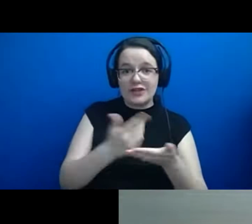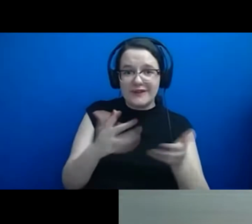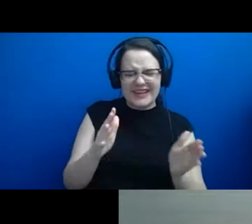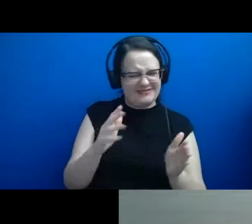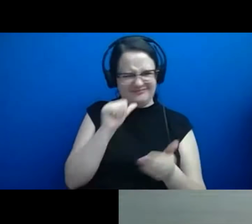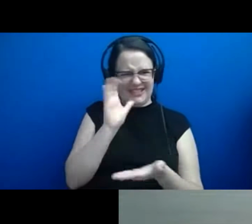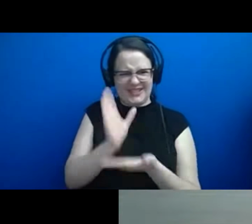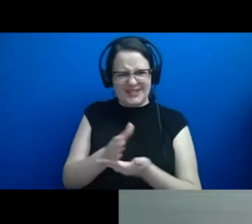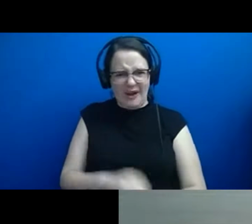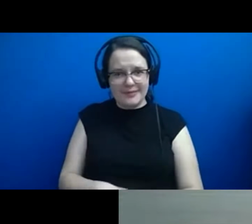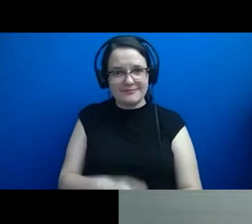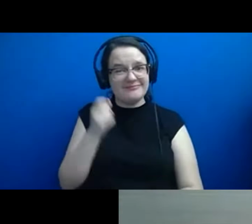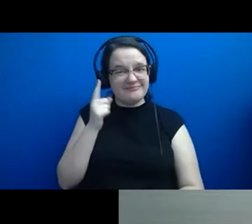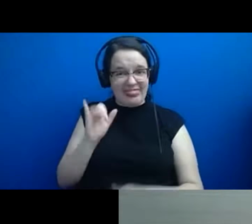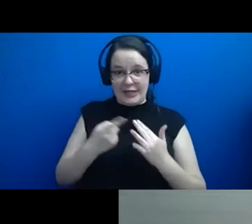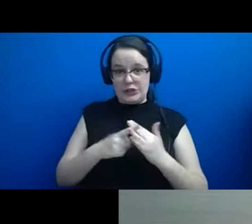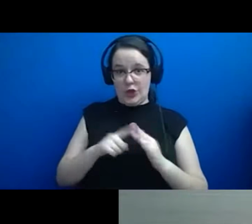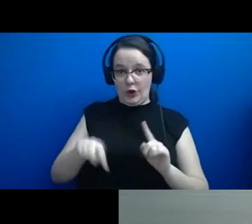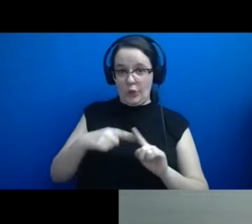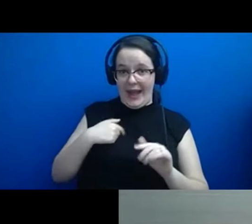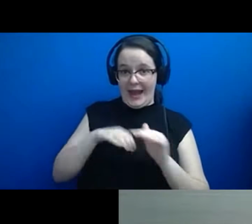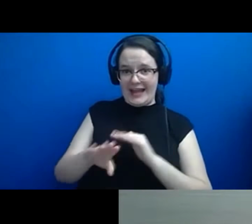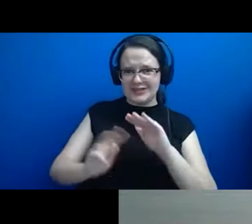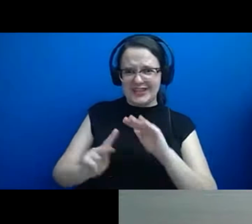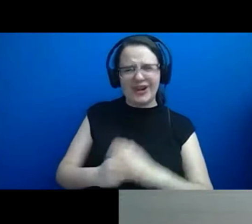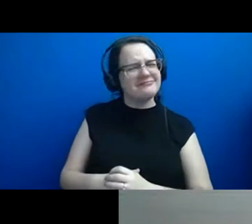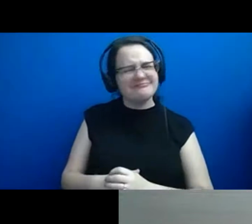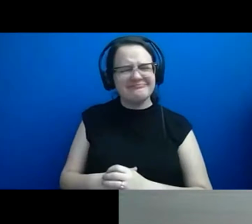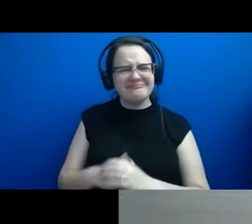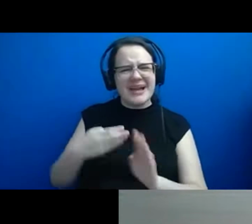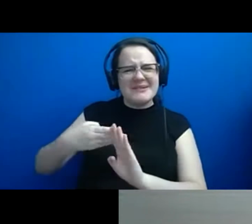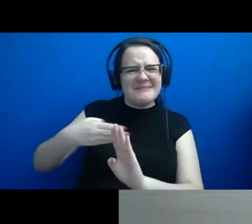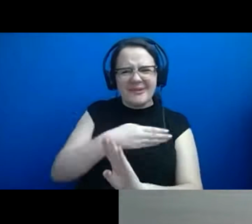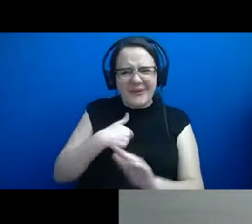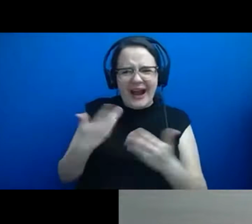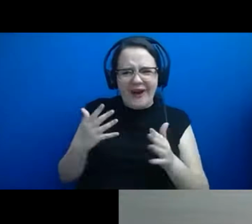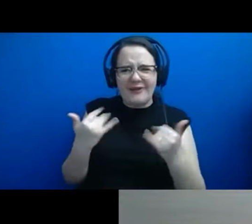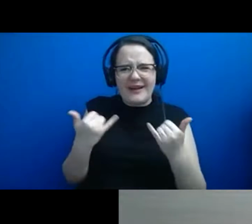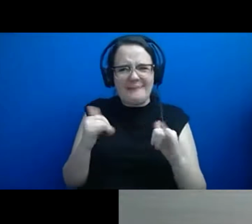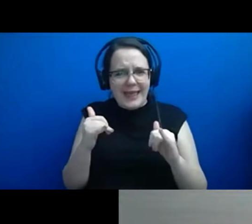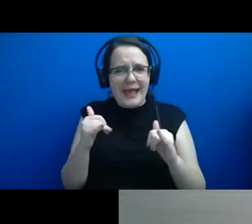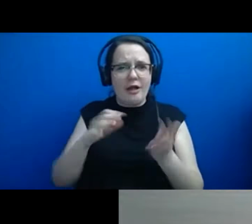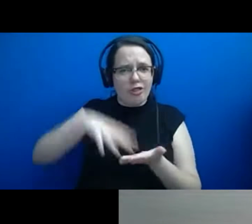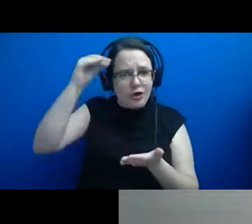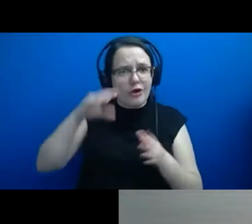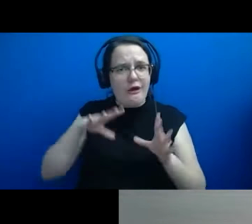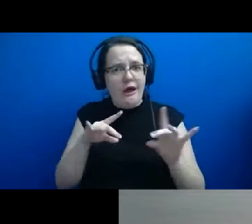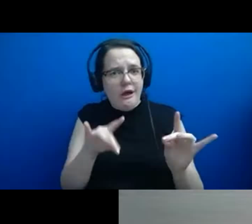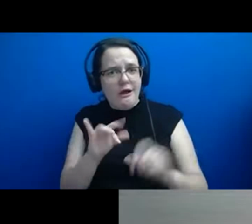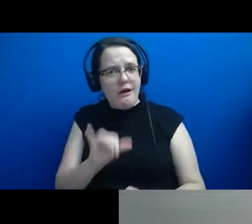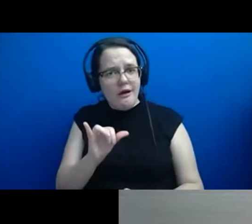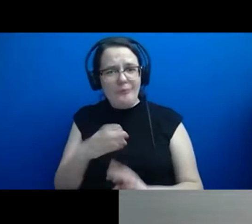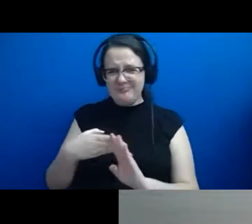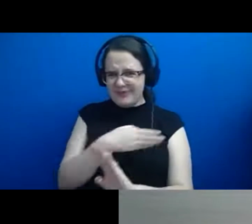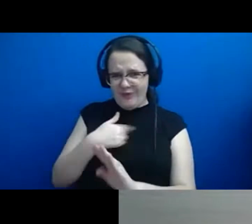I walked into kindergarten, right? I was playing as a child and learning things before I ever got to school. And it's